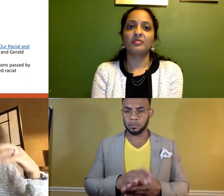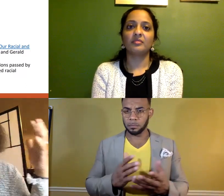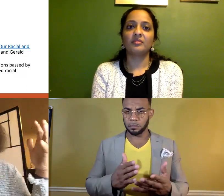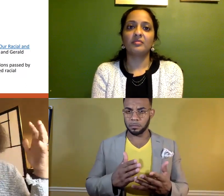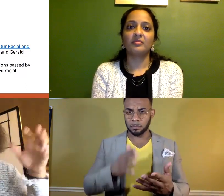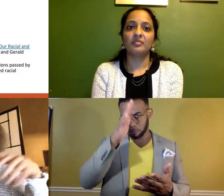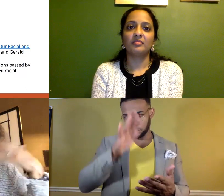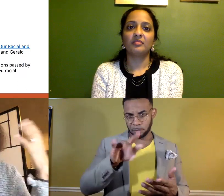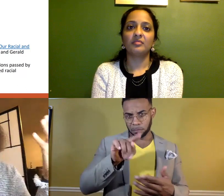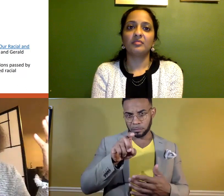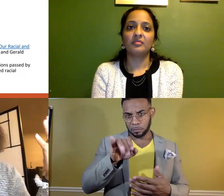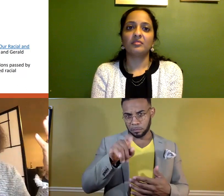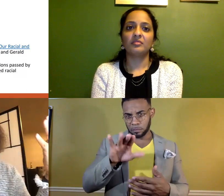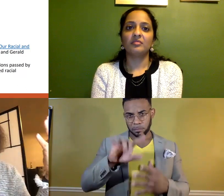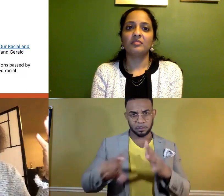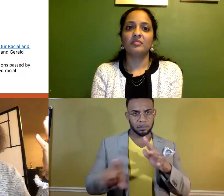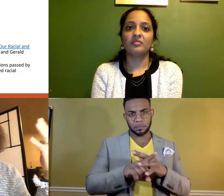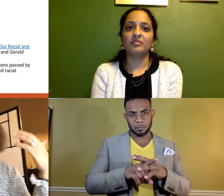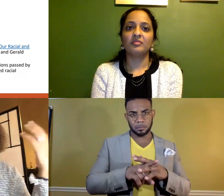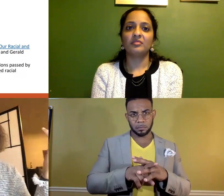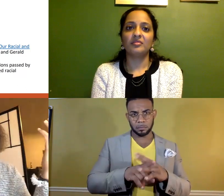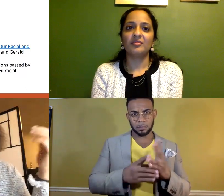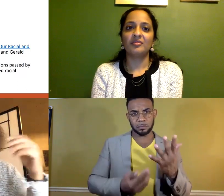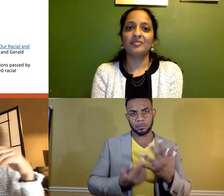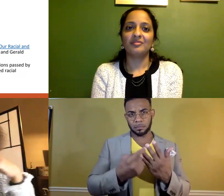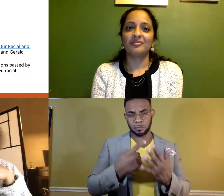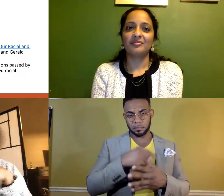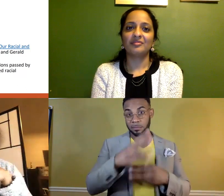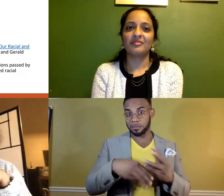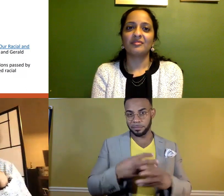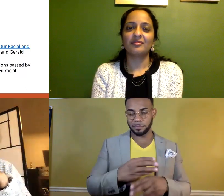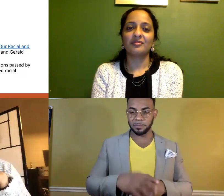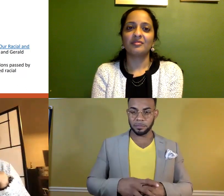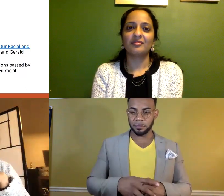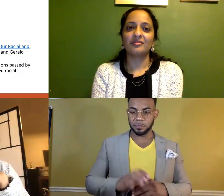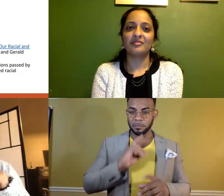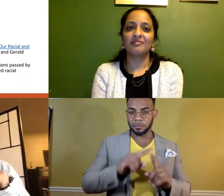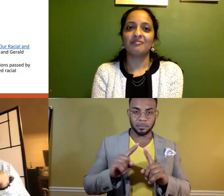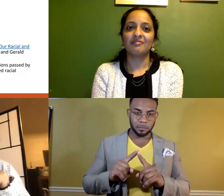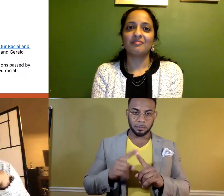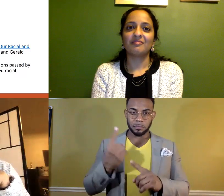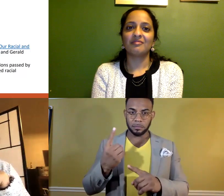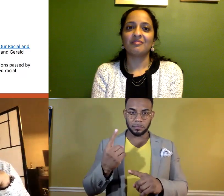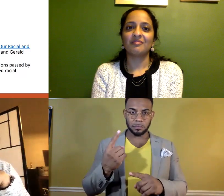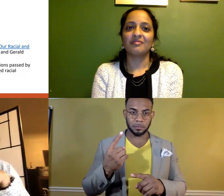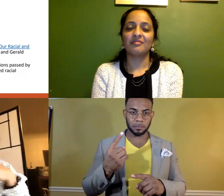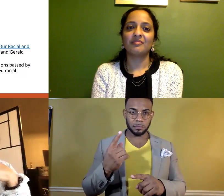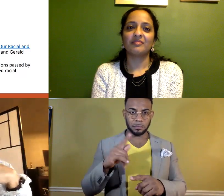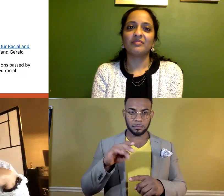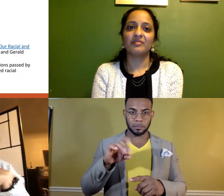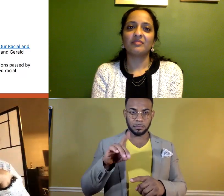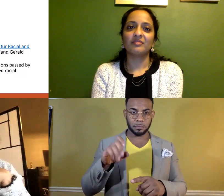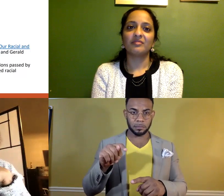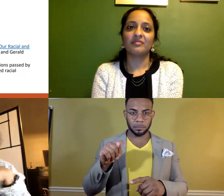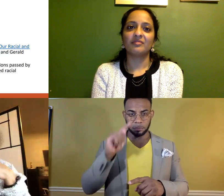male toxicity and how that shows up across the world. There's also a podcast series